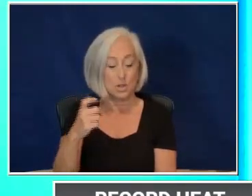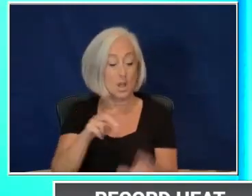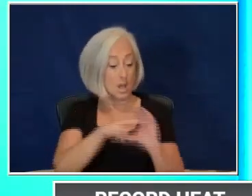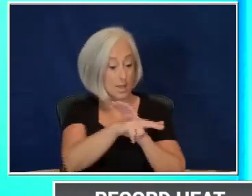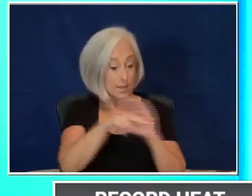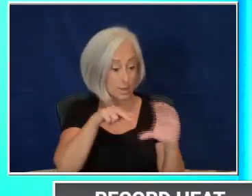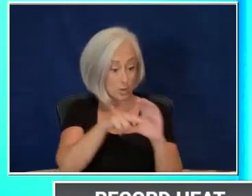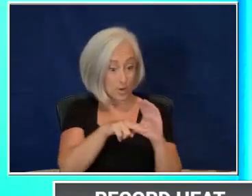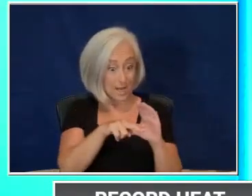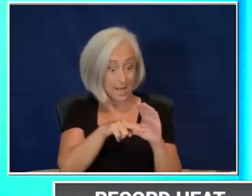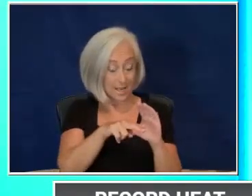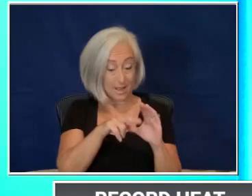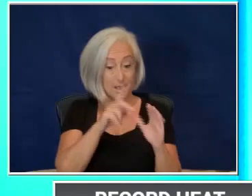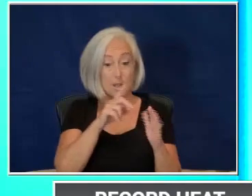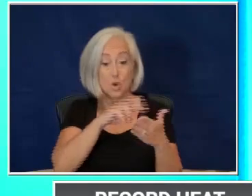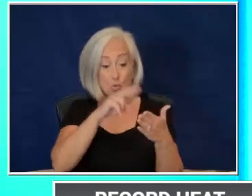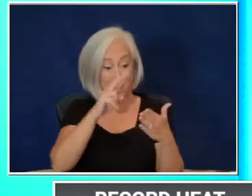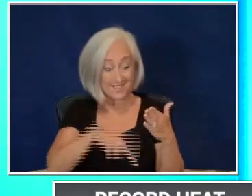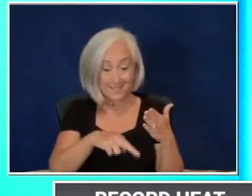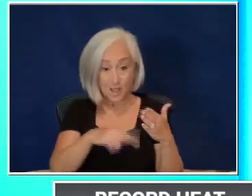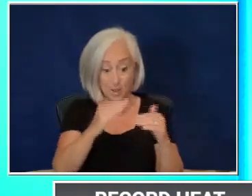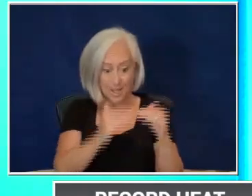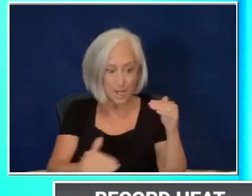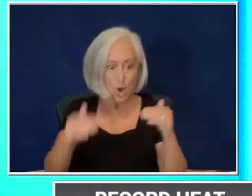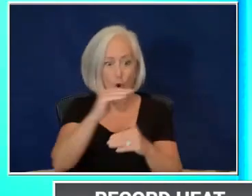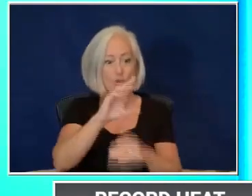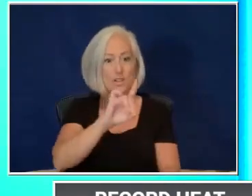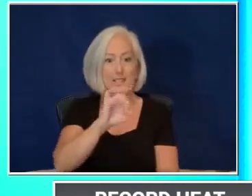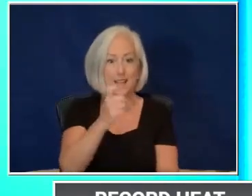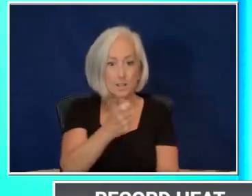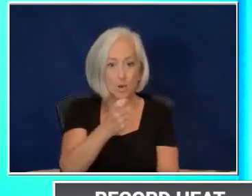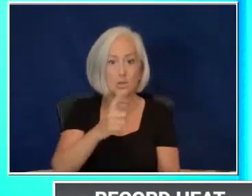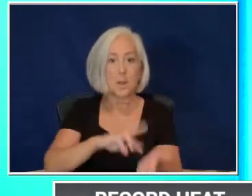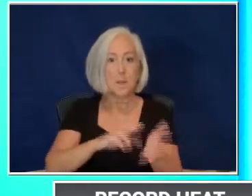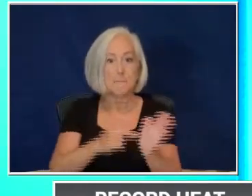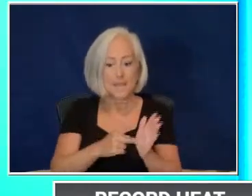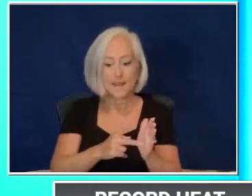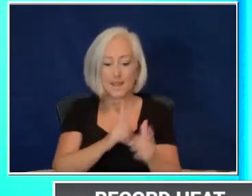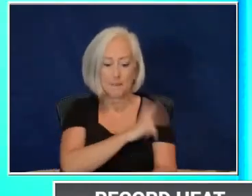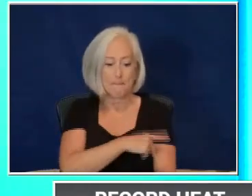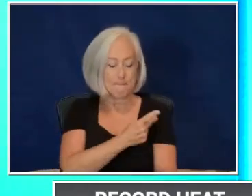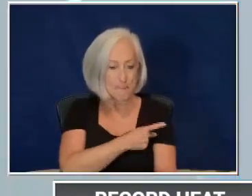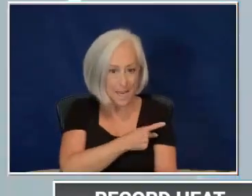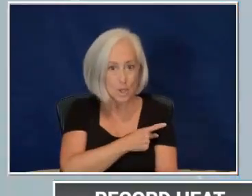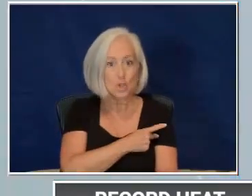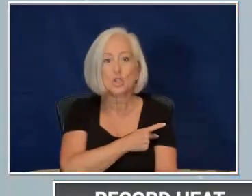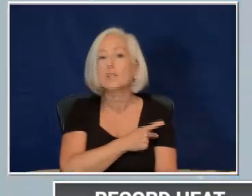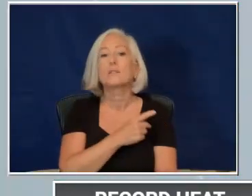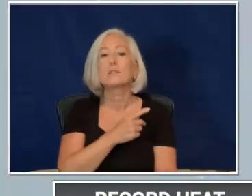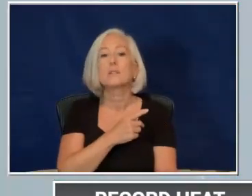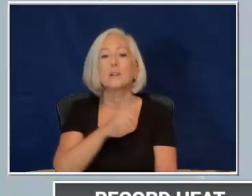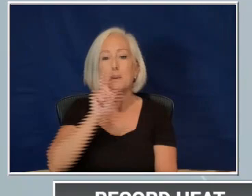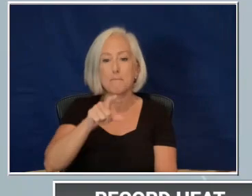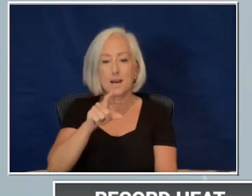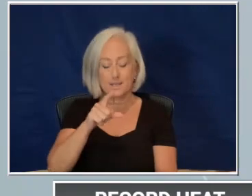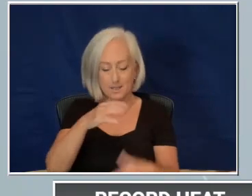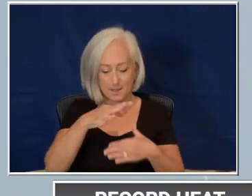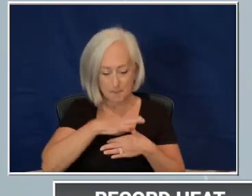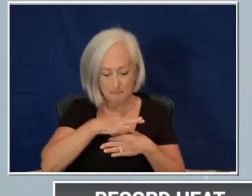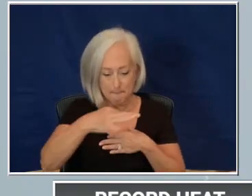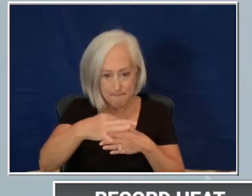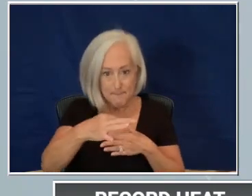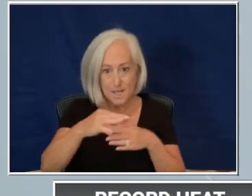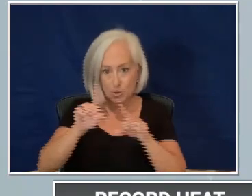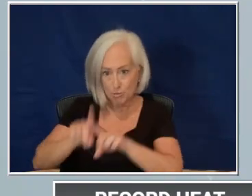overdiagnosis, which can cause patients to undergo unnecessary biopsies and other follow-up testing. Well, take a look at this